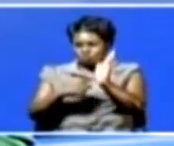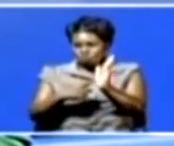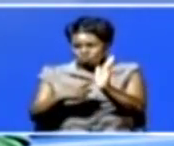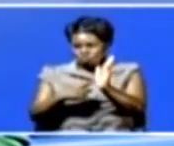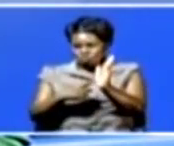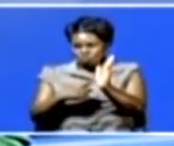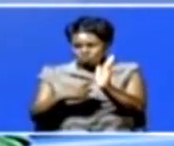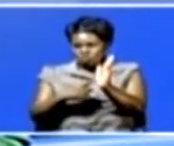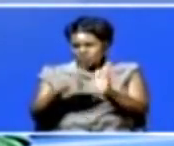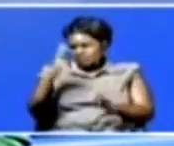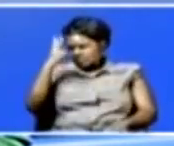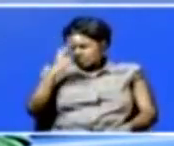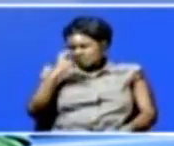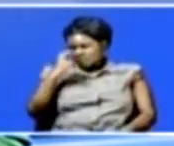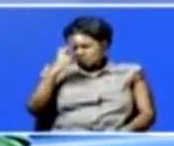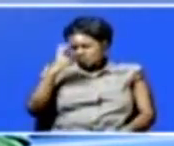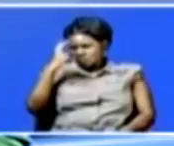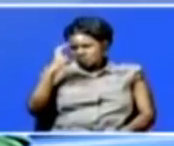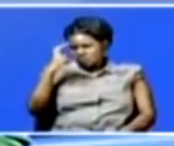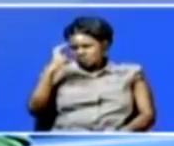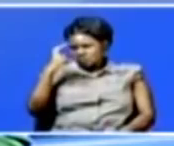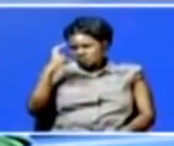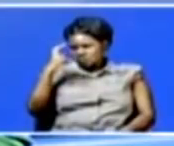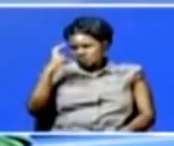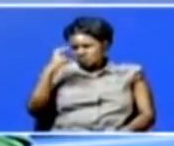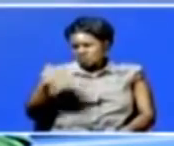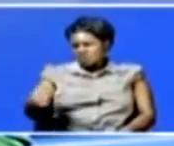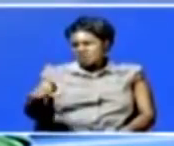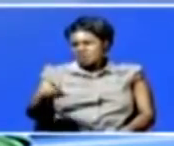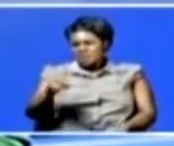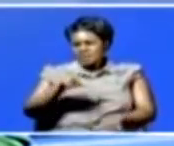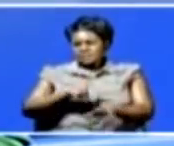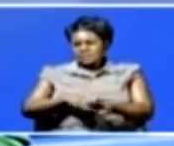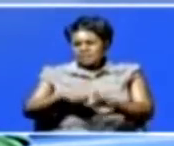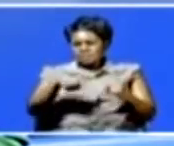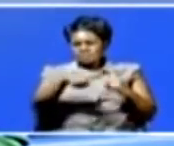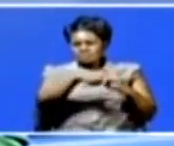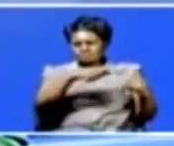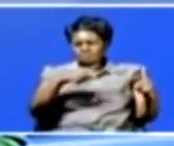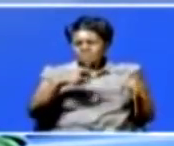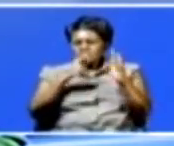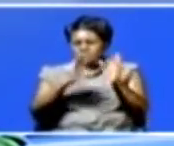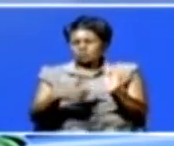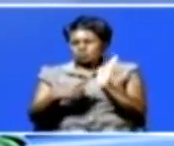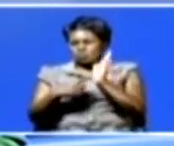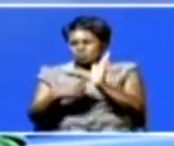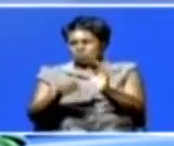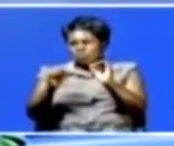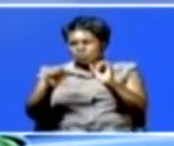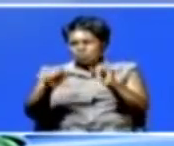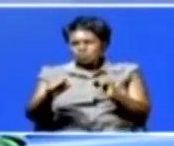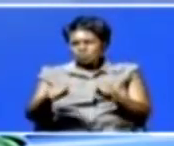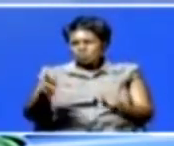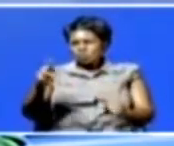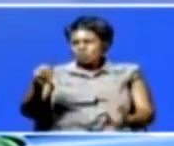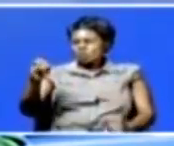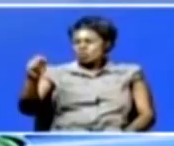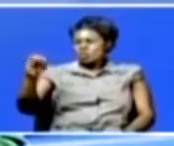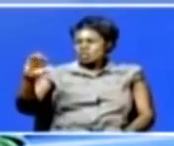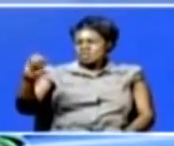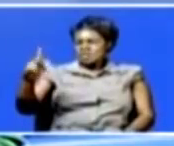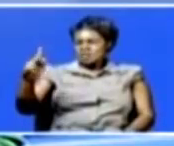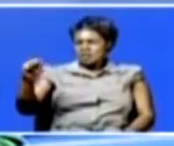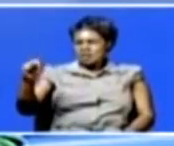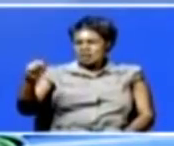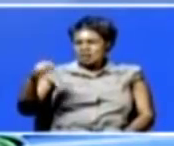shows that the prime suspect, Joseph Irungu, was at the scene of the crime. The report points at a possibility of Monica Kimani and